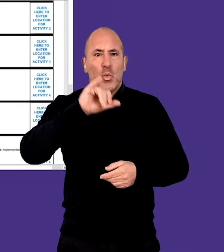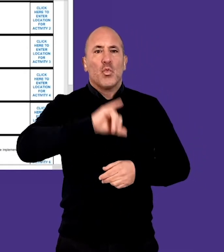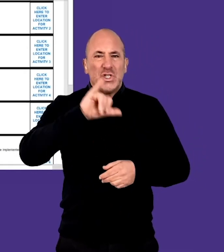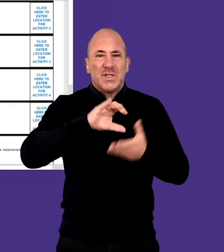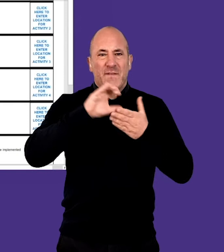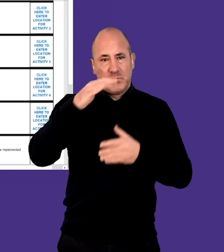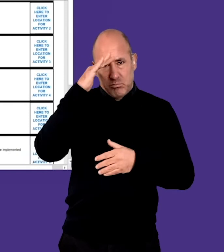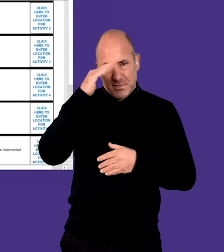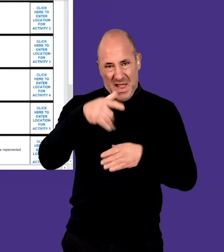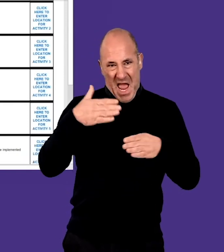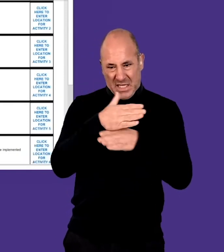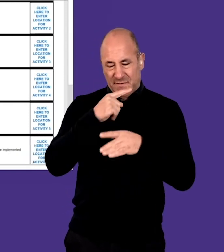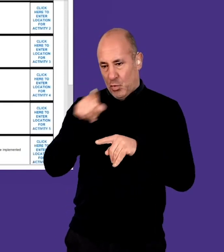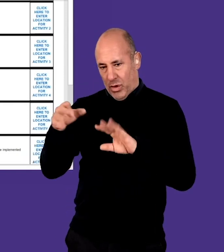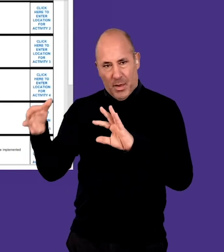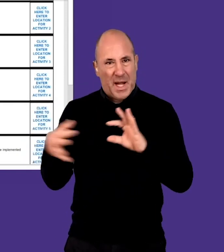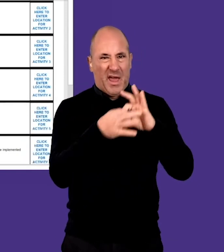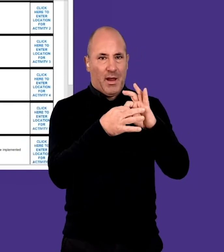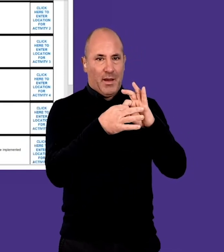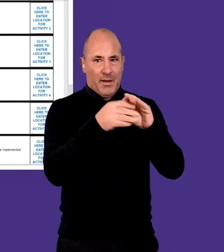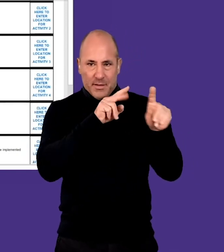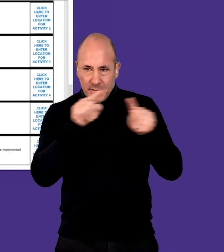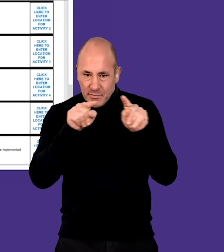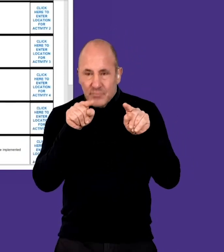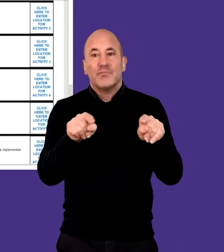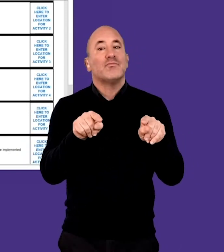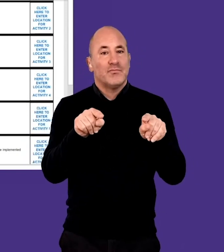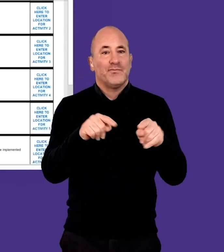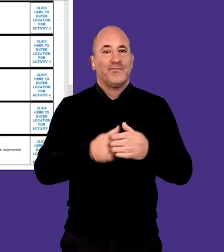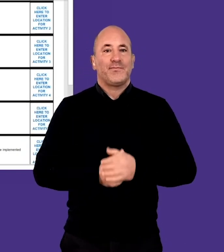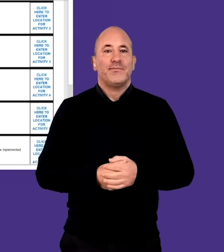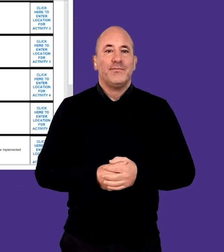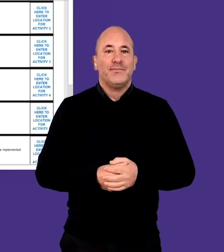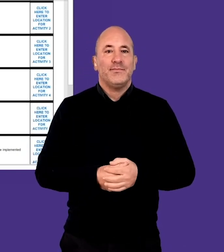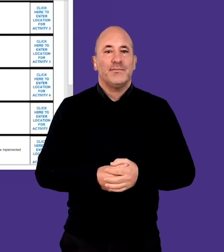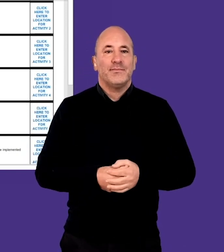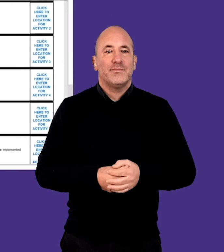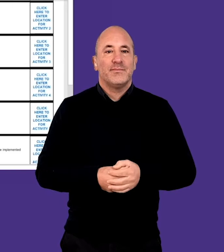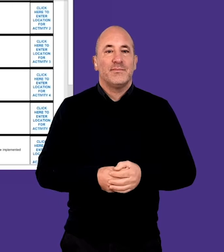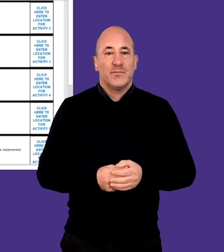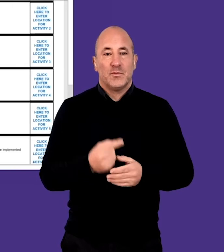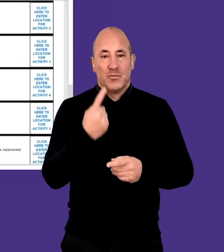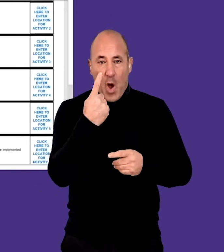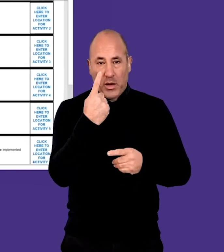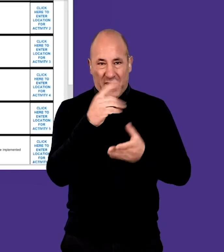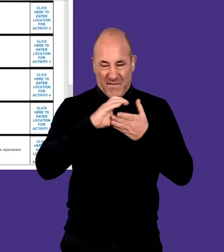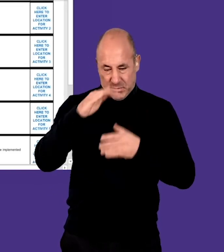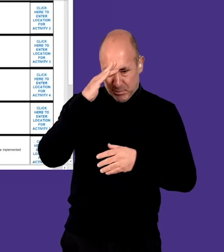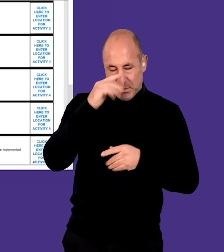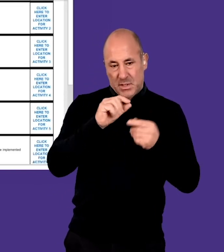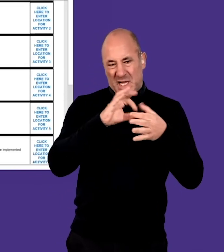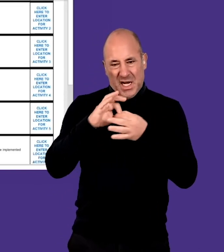to select which of our investment principles the activity you're going to deliver will contribute to. You can